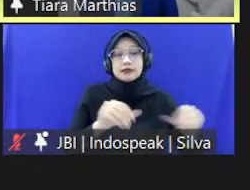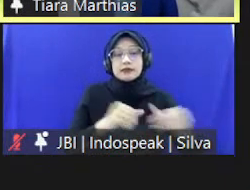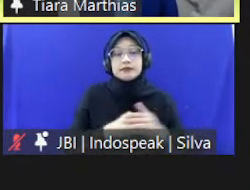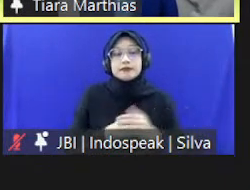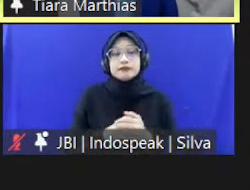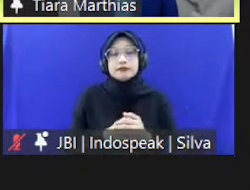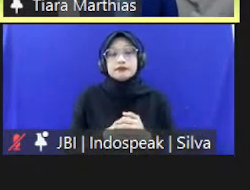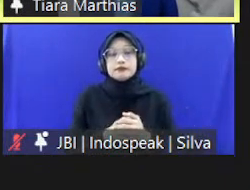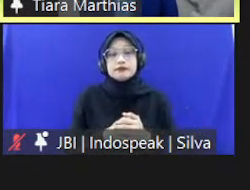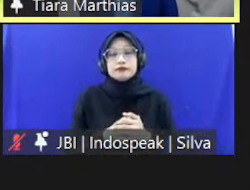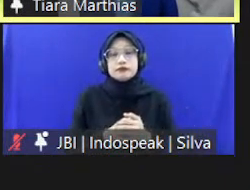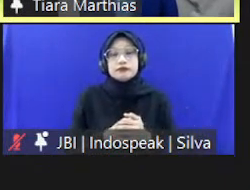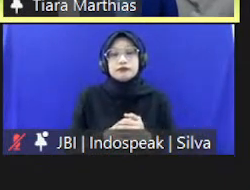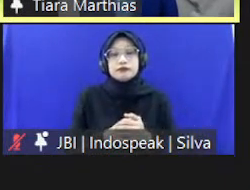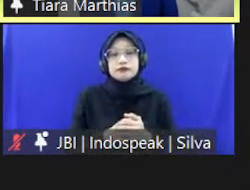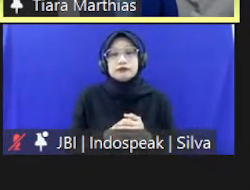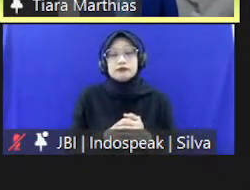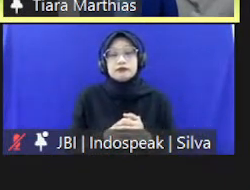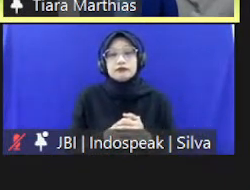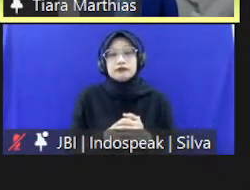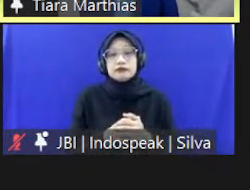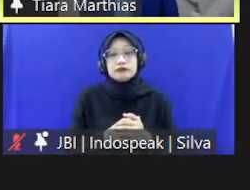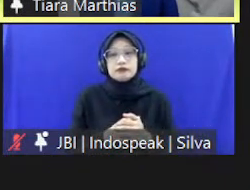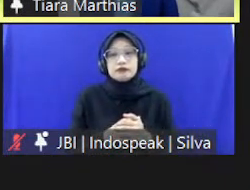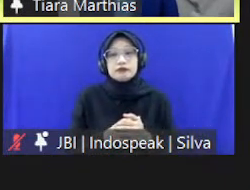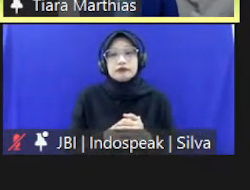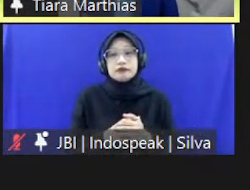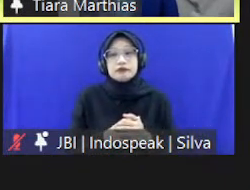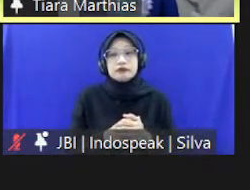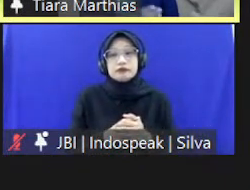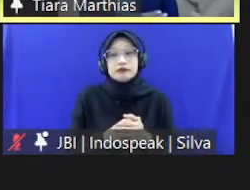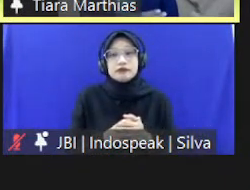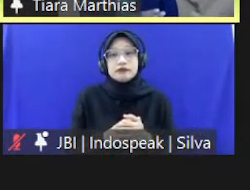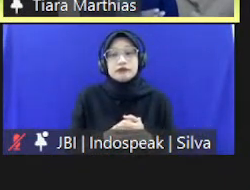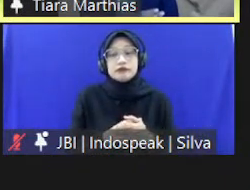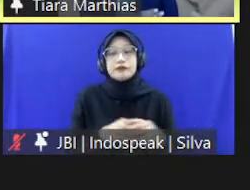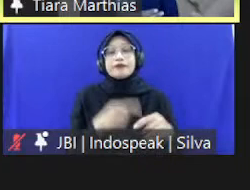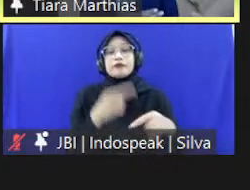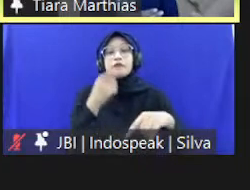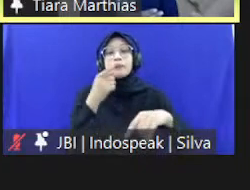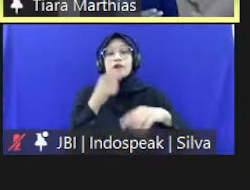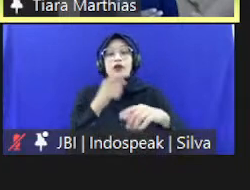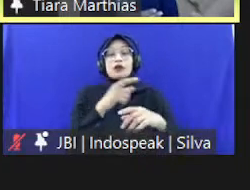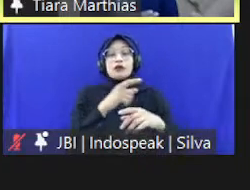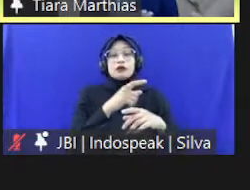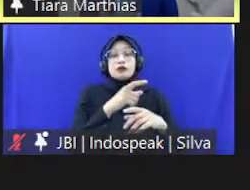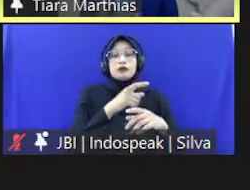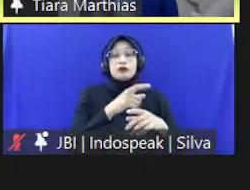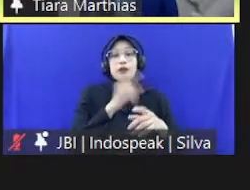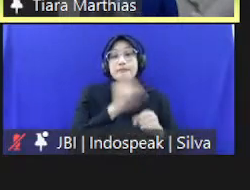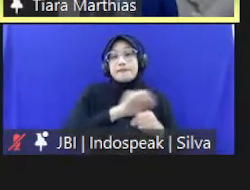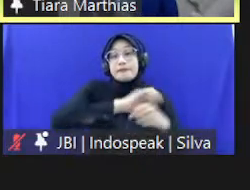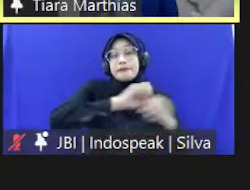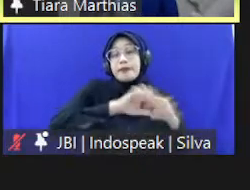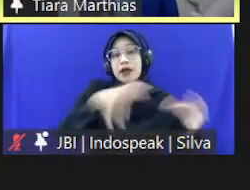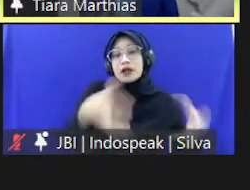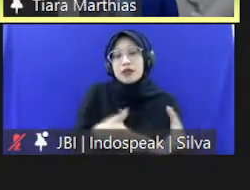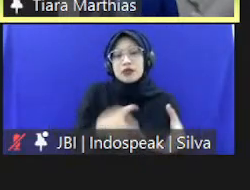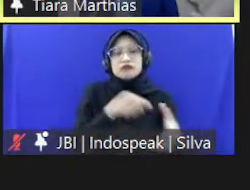about navigating the new healthcare flow. It's during the first few months of the pandemic, it wasn't really